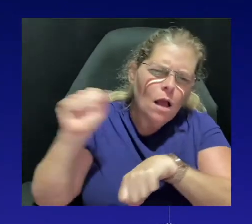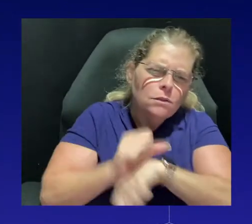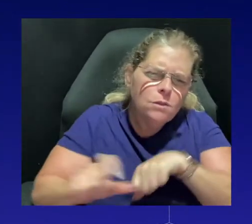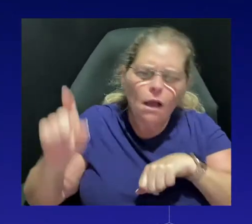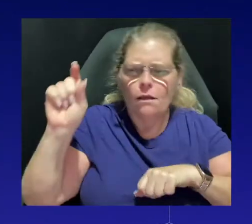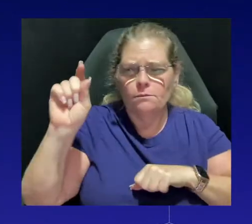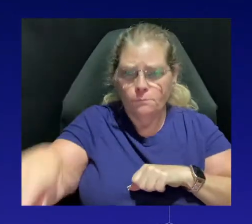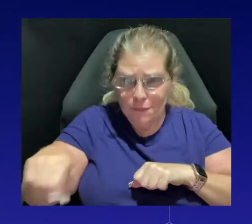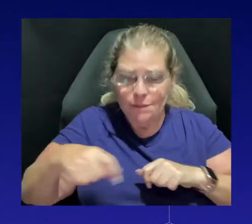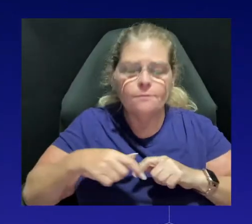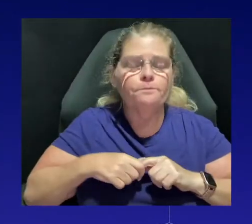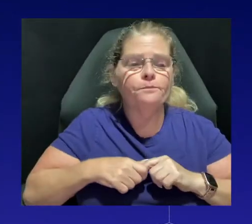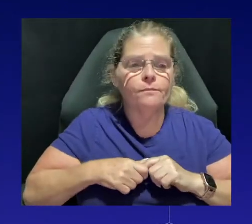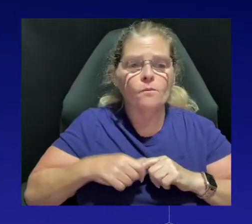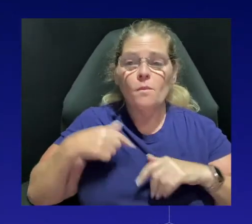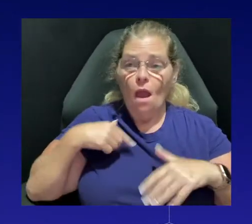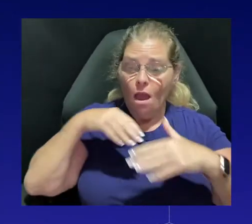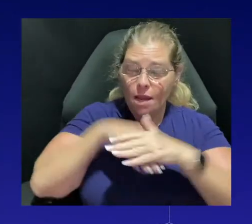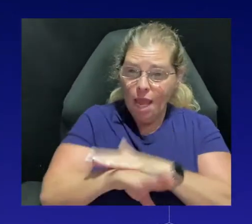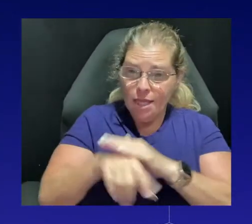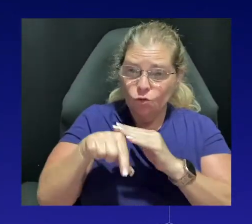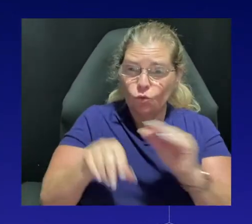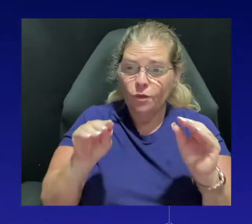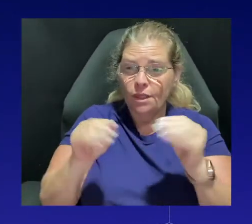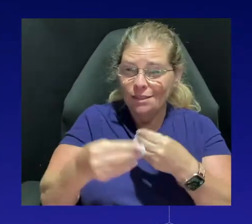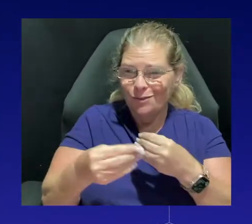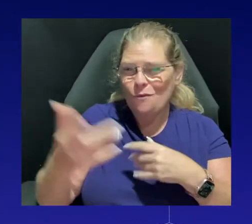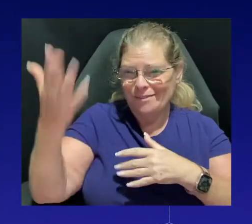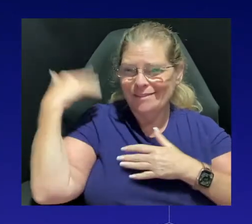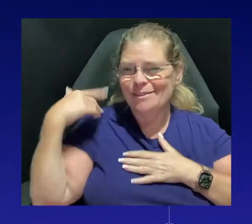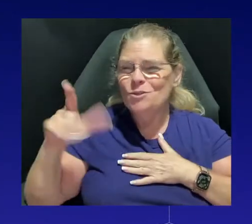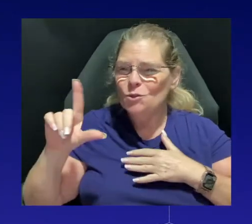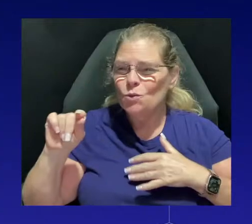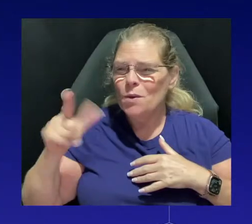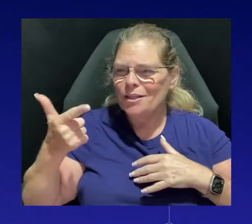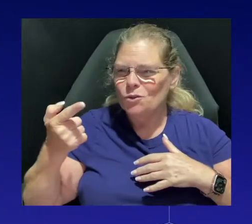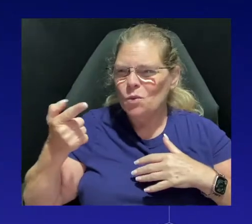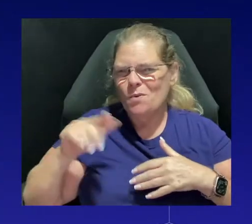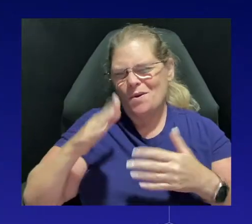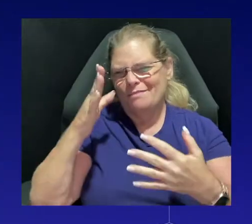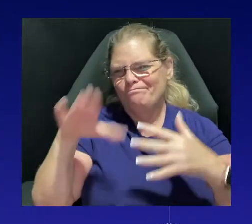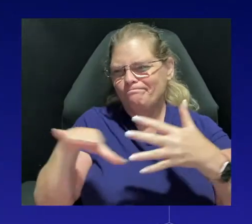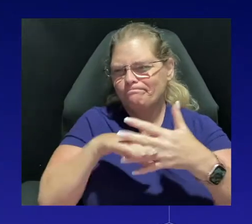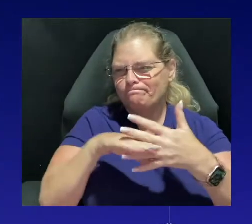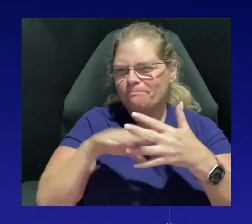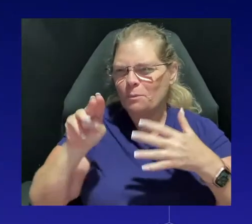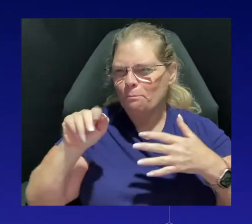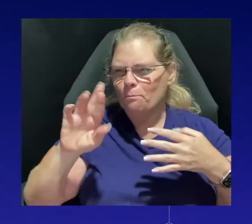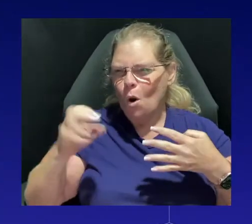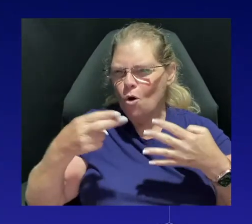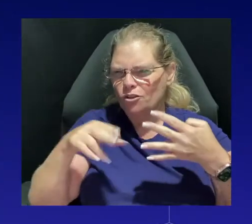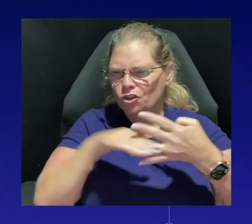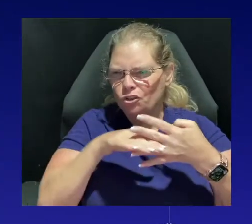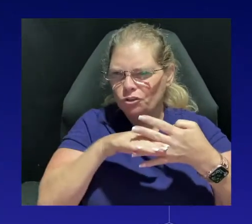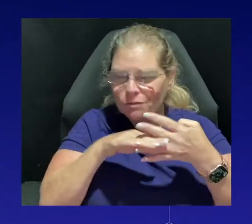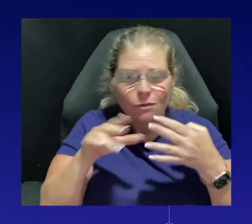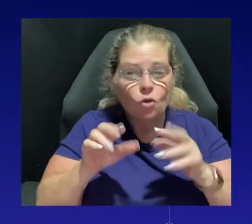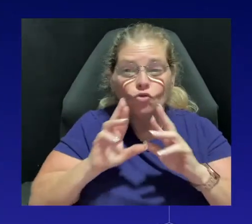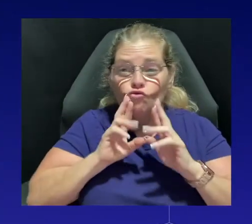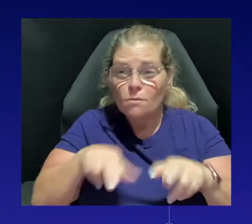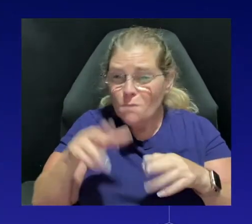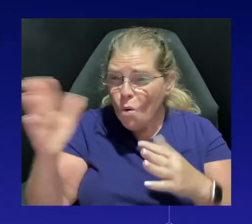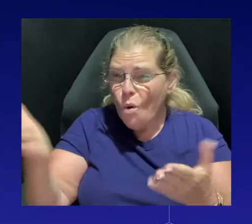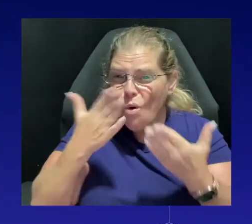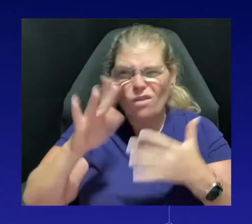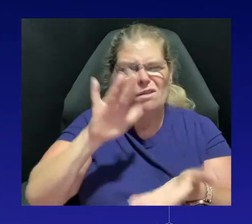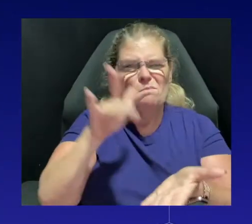this office in 2021, mid-March of 2021, and quickly when I was getting the reports, because we were in the midst of the pandemic, the